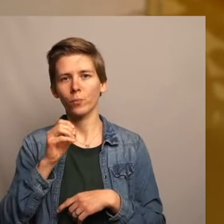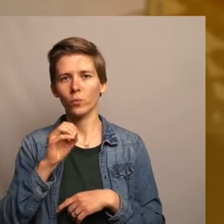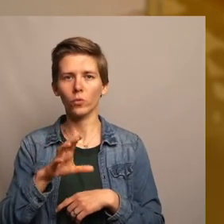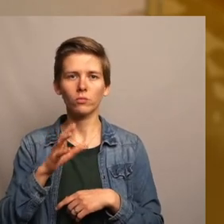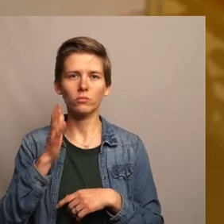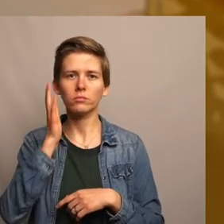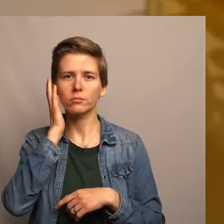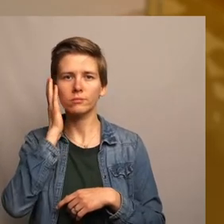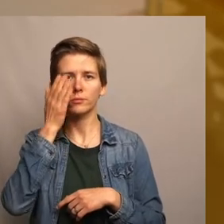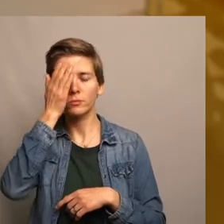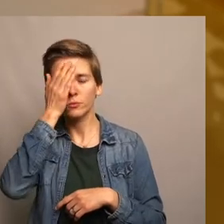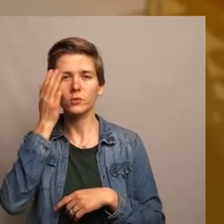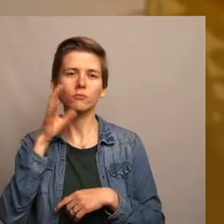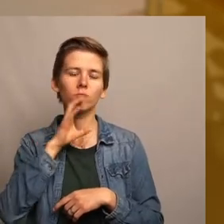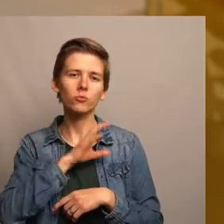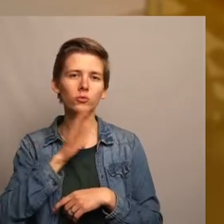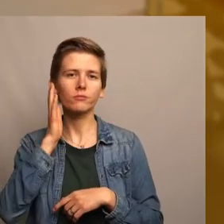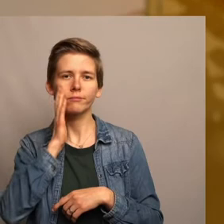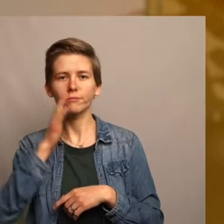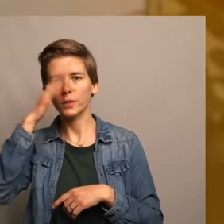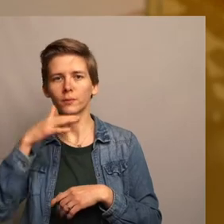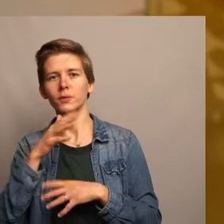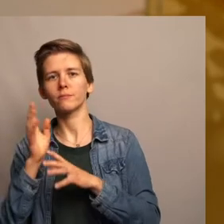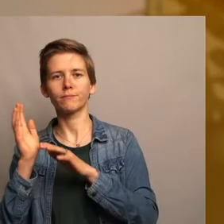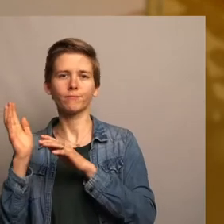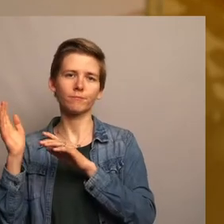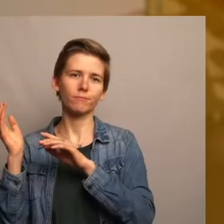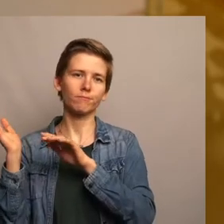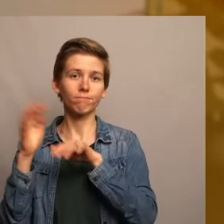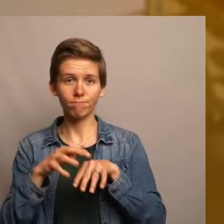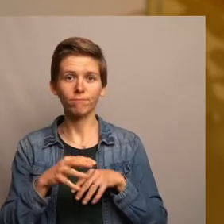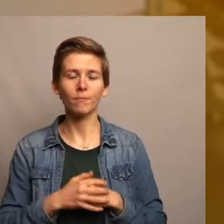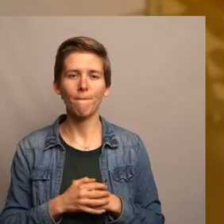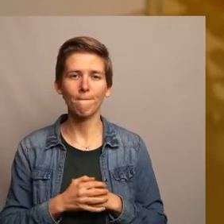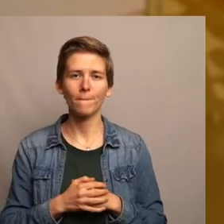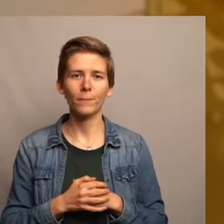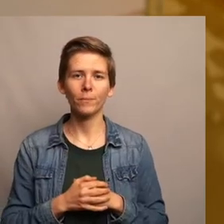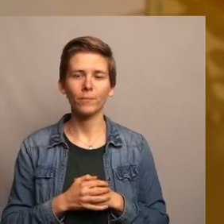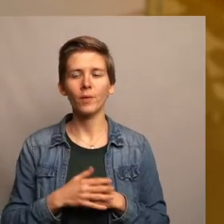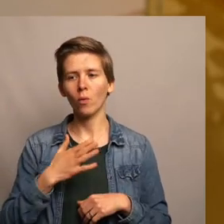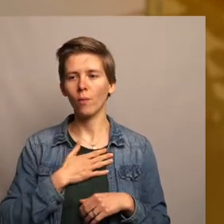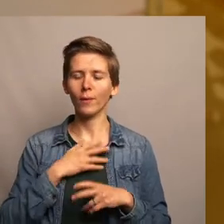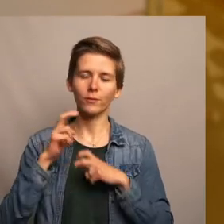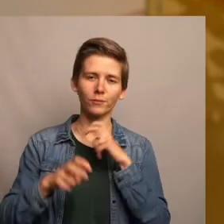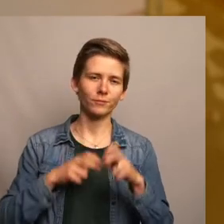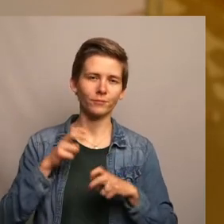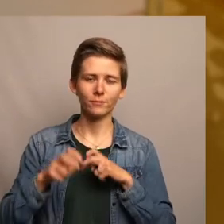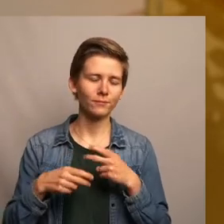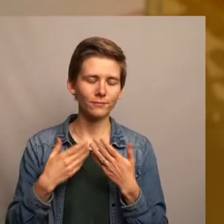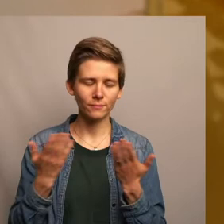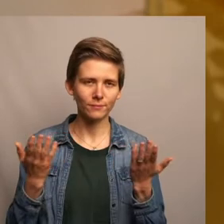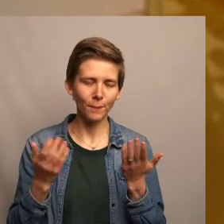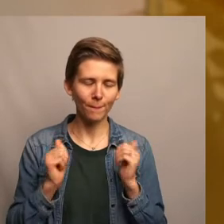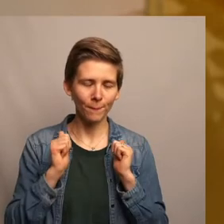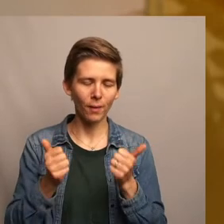their whiteness, not only because how I know, and my own research is not the best, but like how I know a